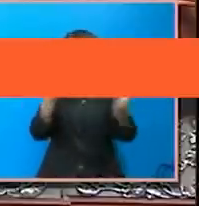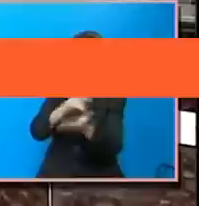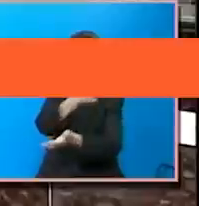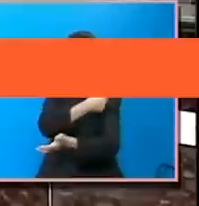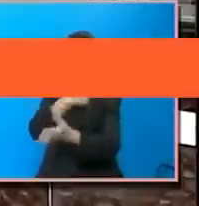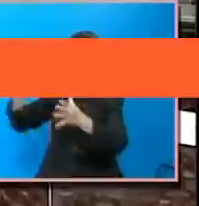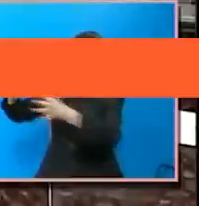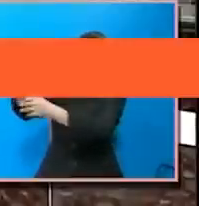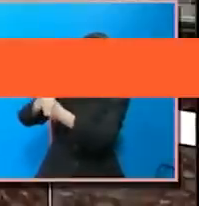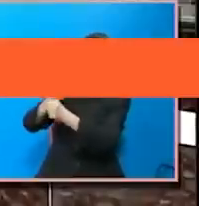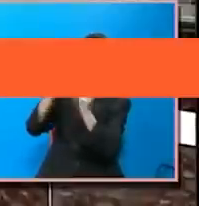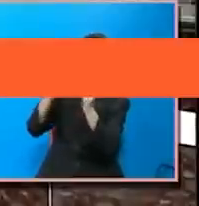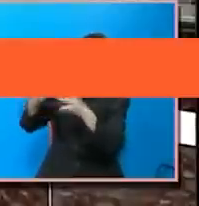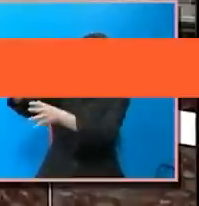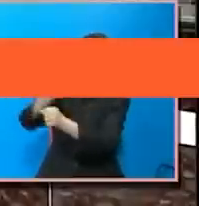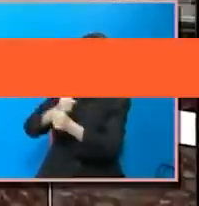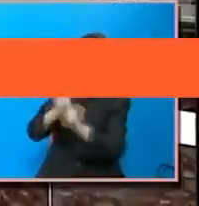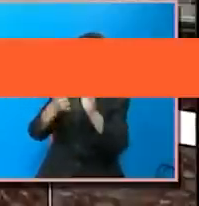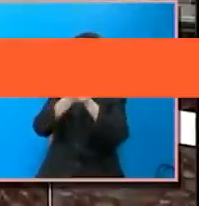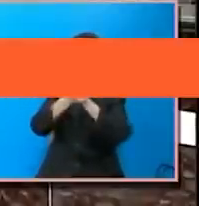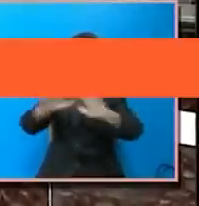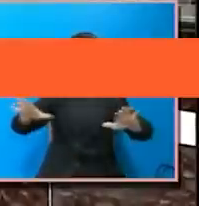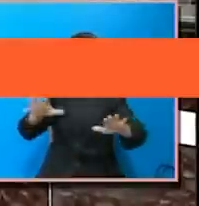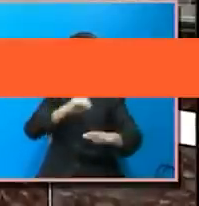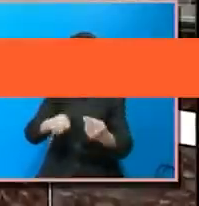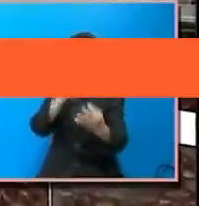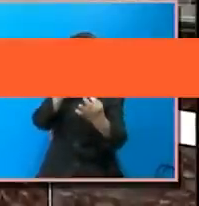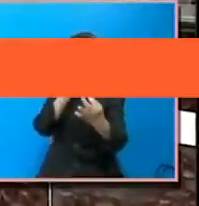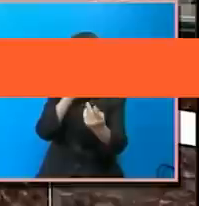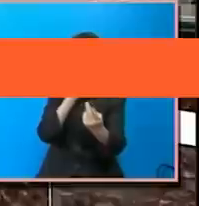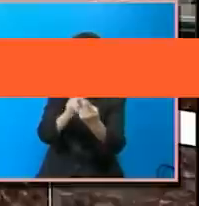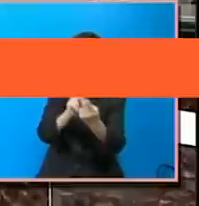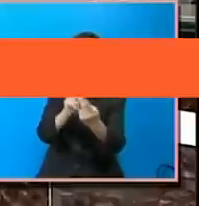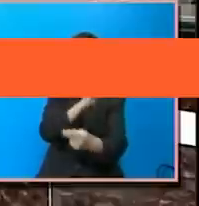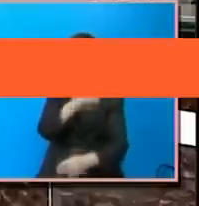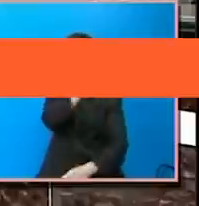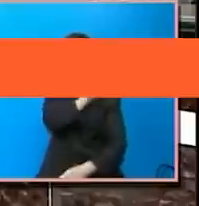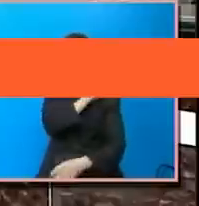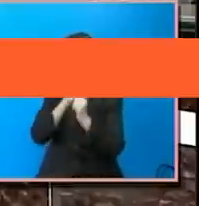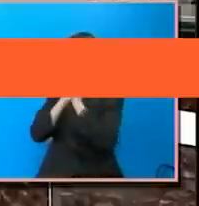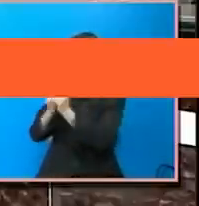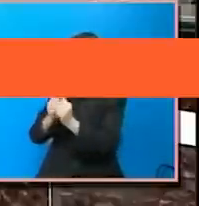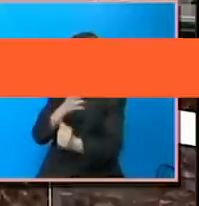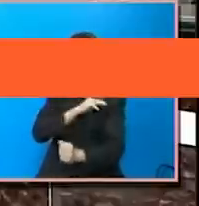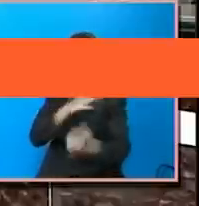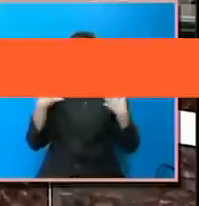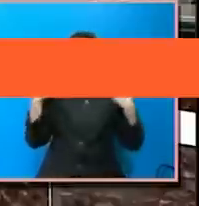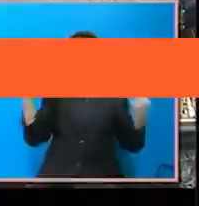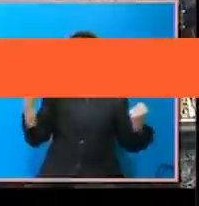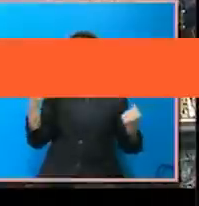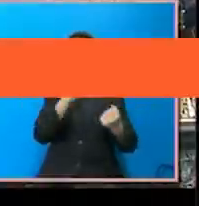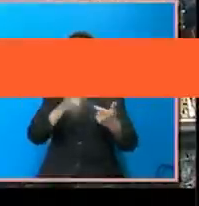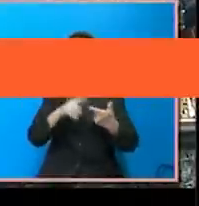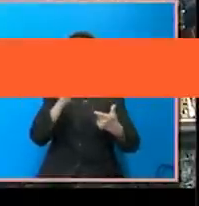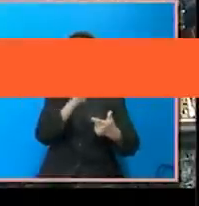24th. The report details the responses of government ministries to the committee's earlier report, titled COVID-19 Vaccine